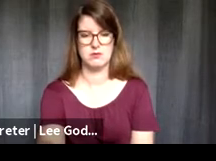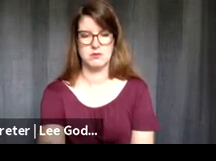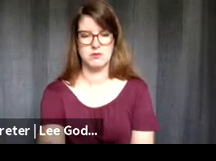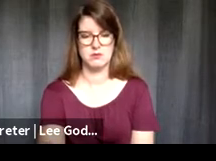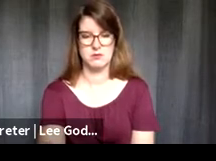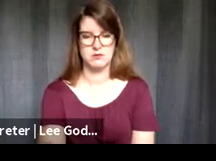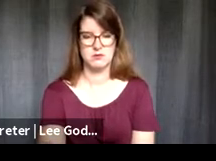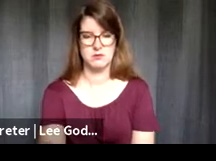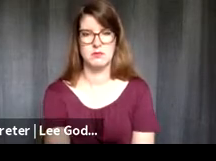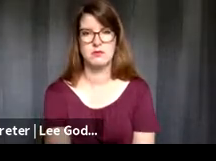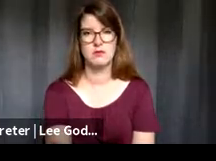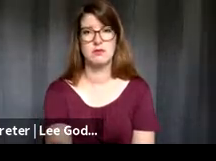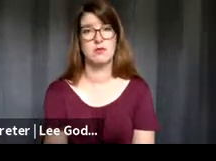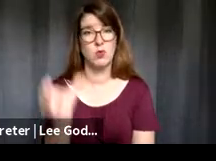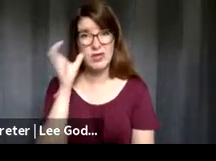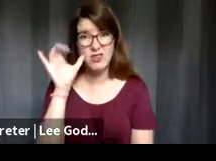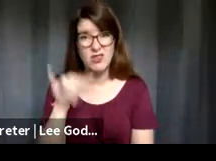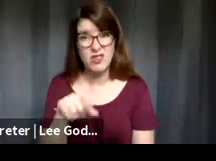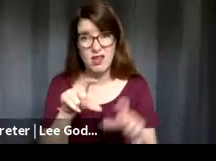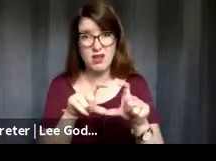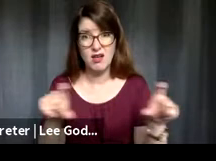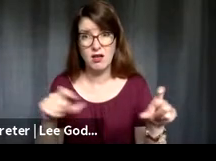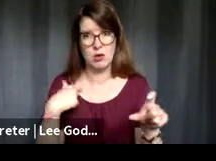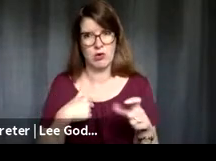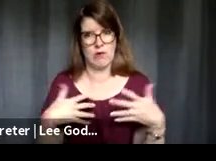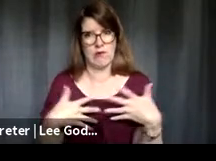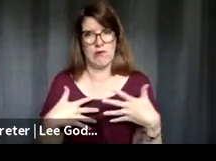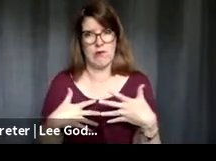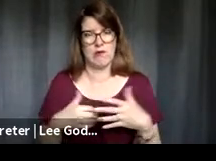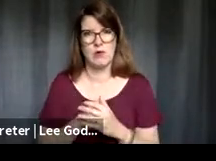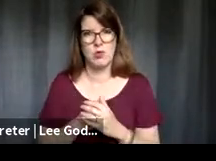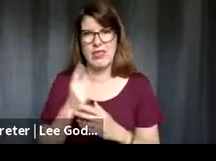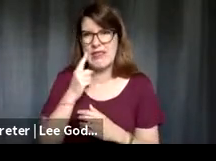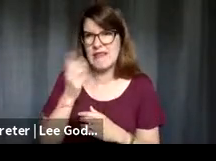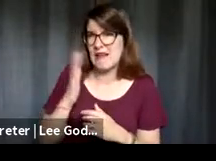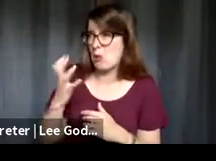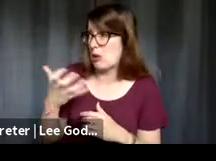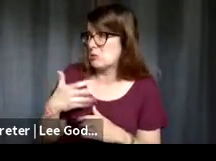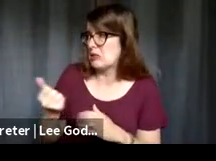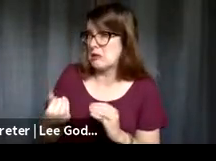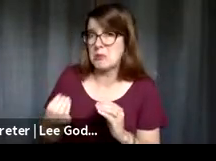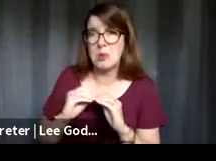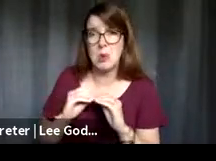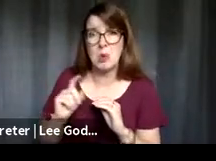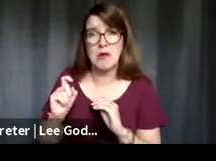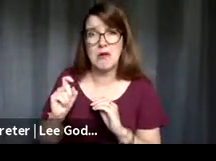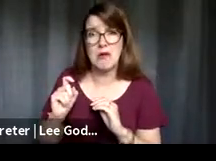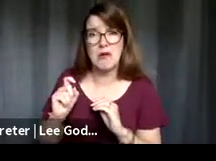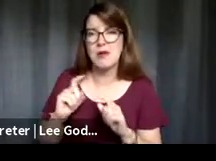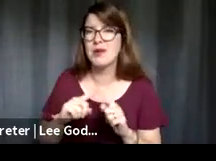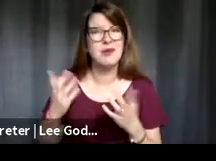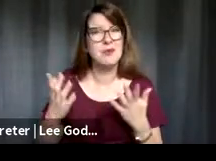hear this and we are afraid, right? We are afraid and we think God wants to take more, but what if it's just